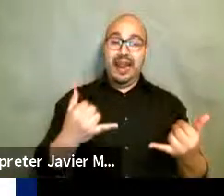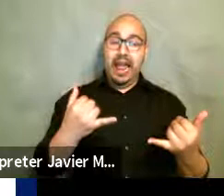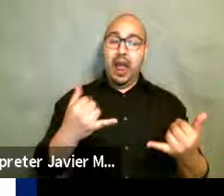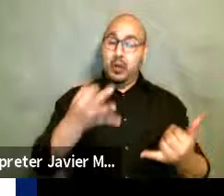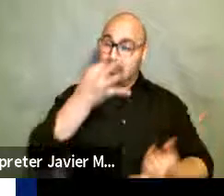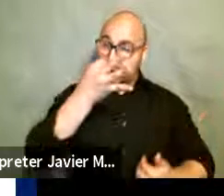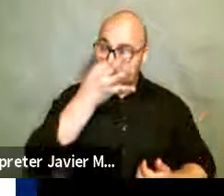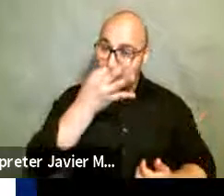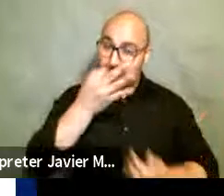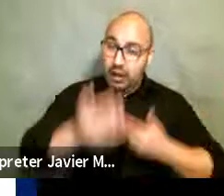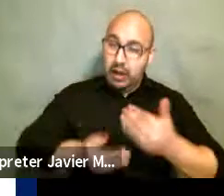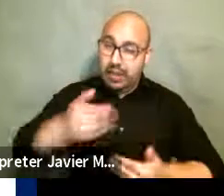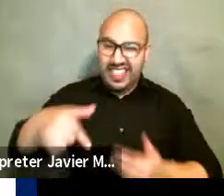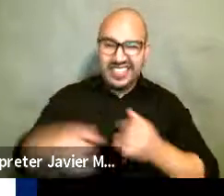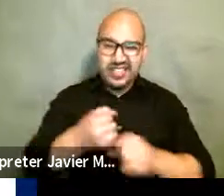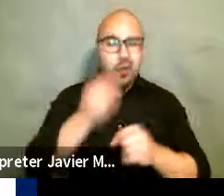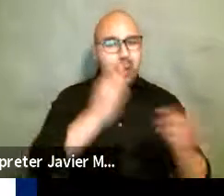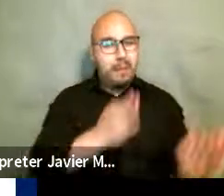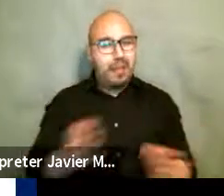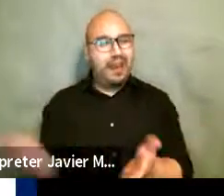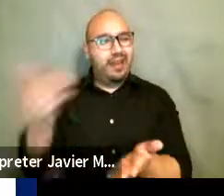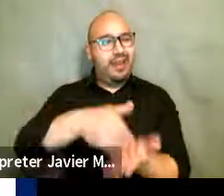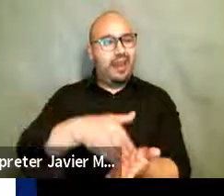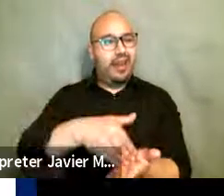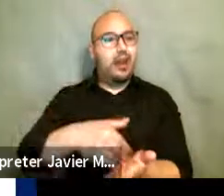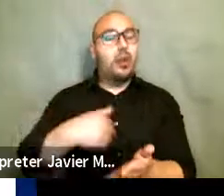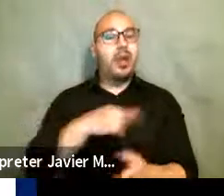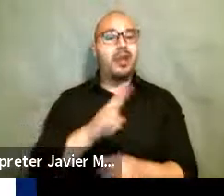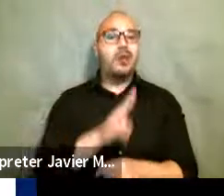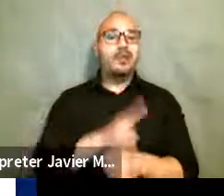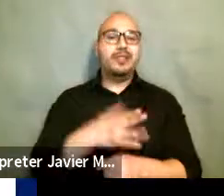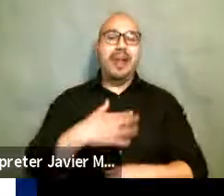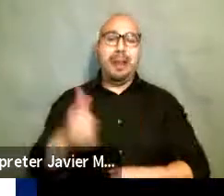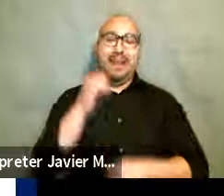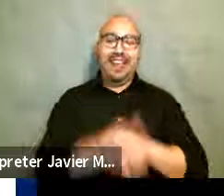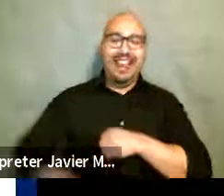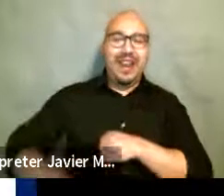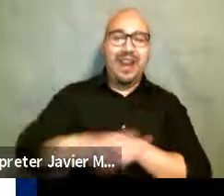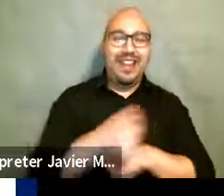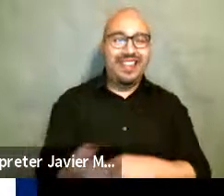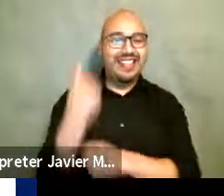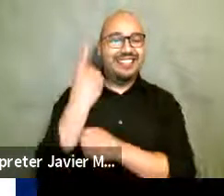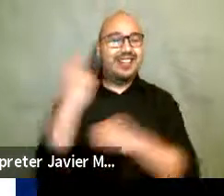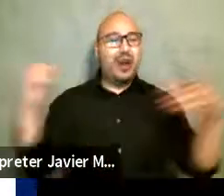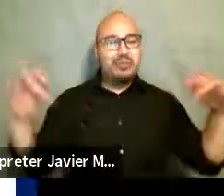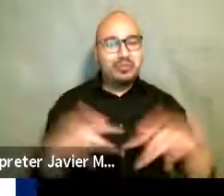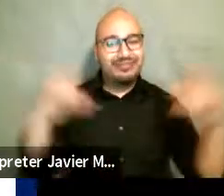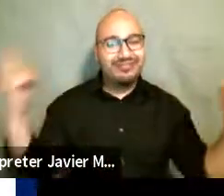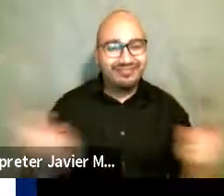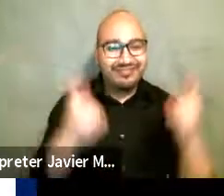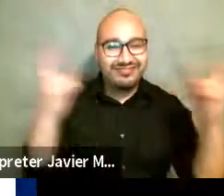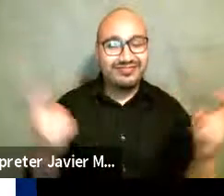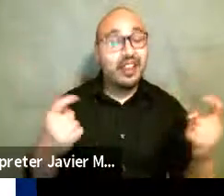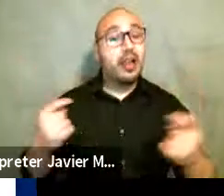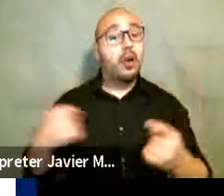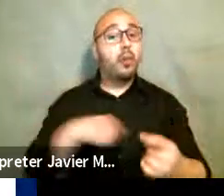very similar this year. We used actually my backyard last year. We had a